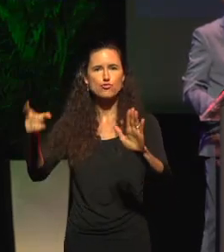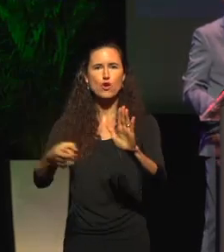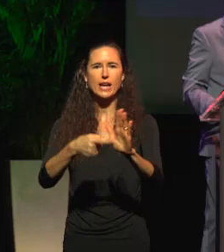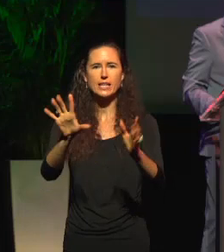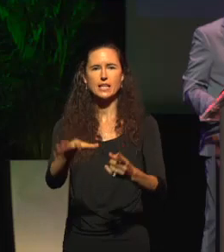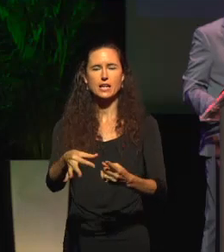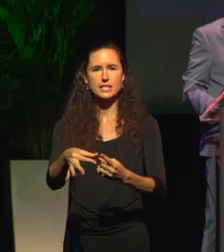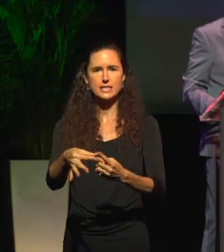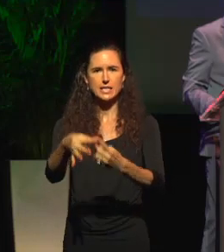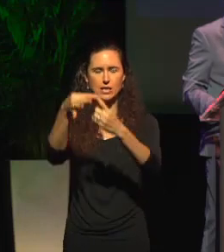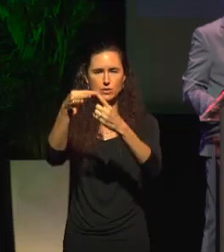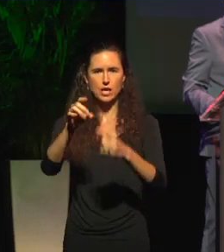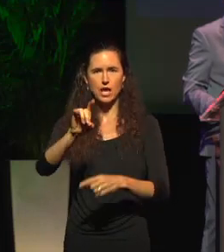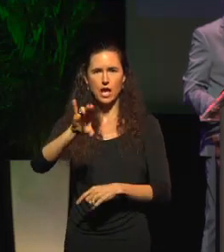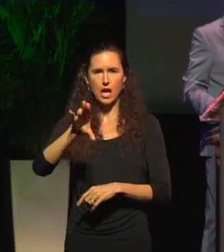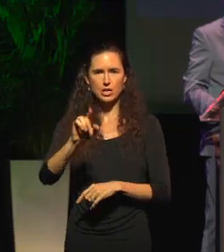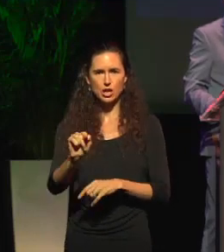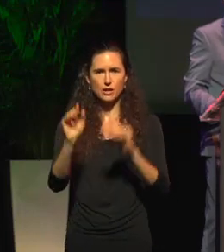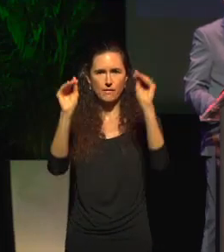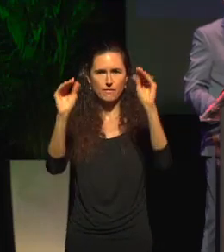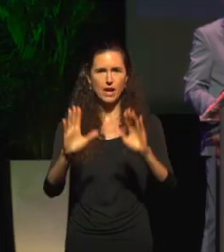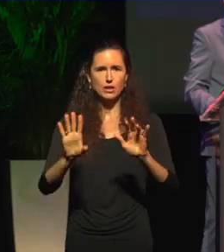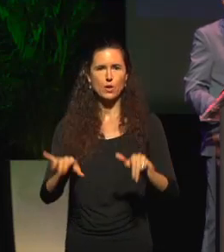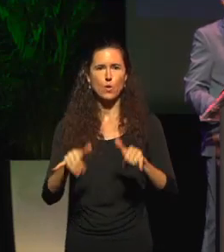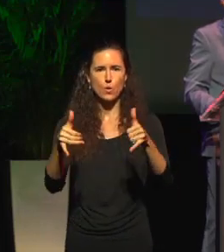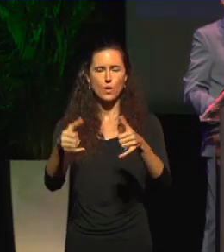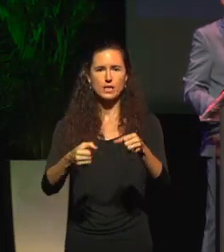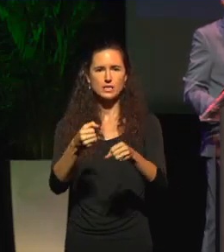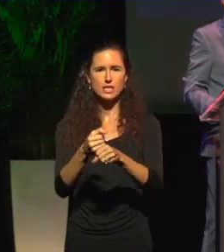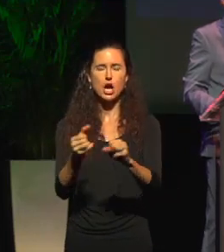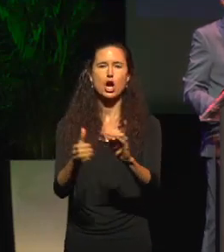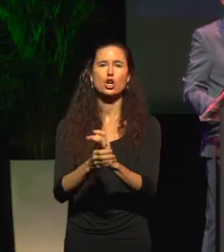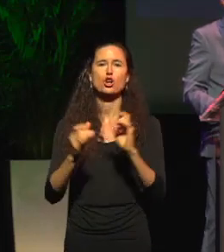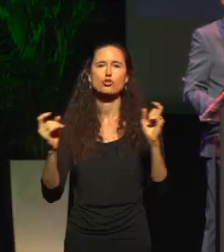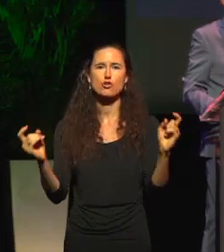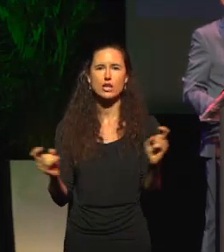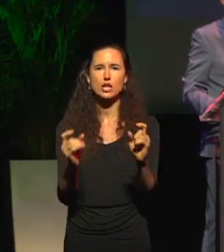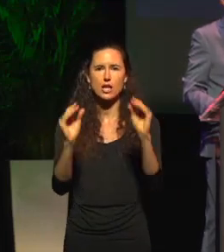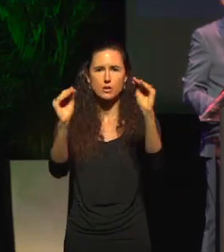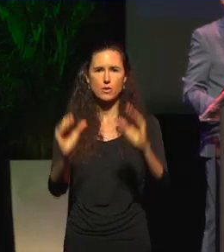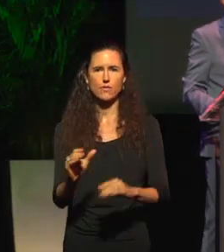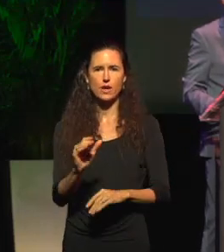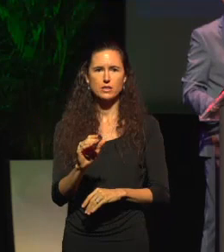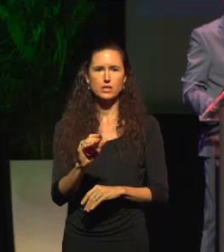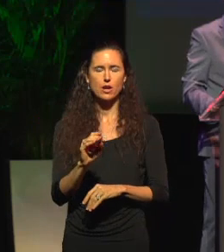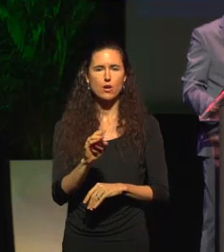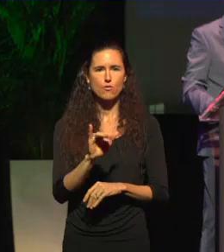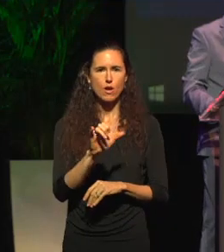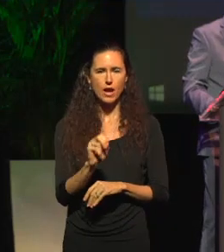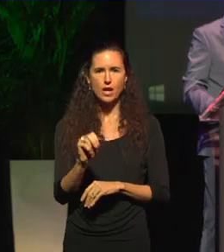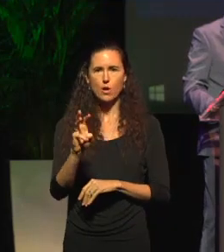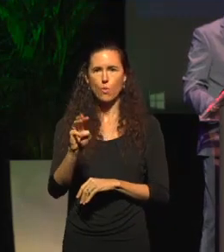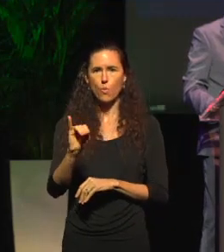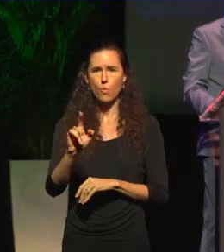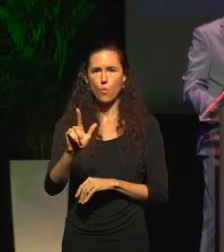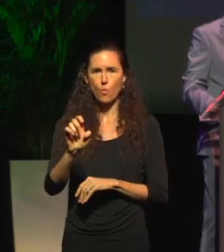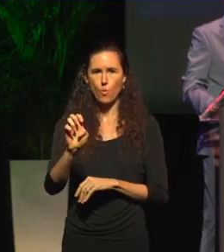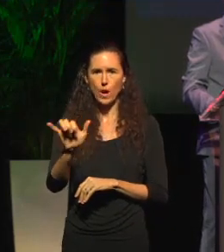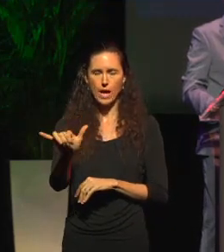distinguished adjunct faculty award winner this year. Congratulations, Professor Brian Wiley.